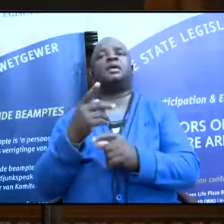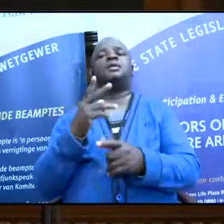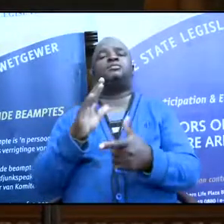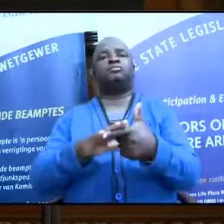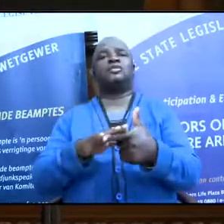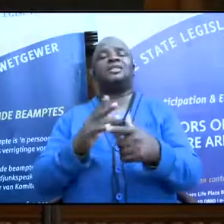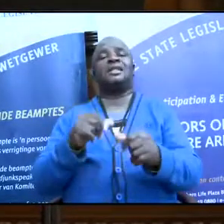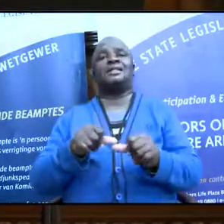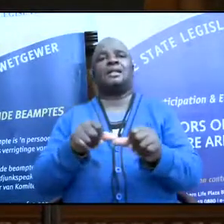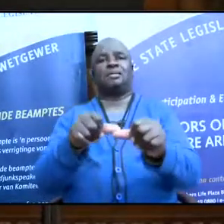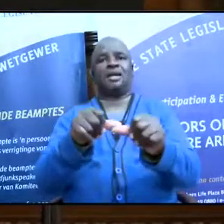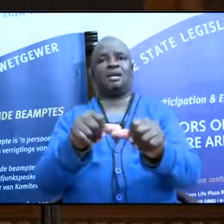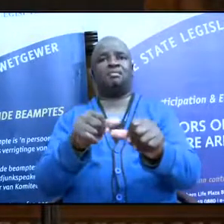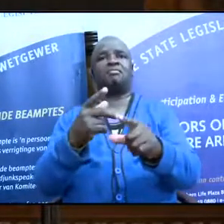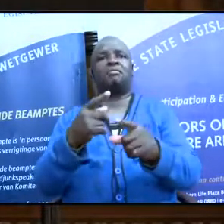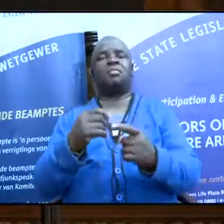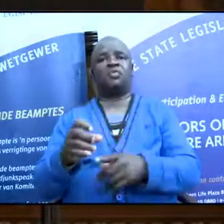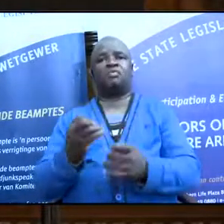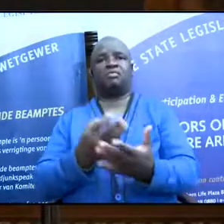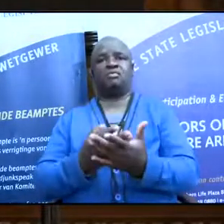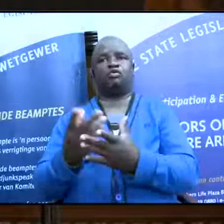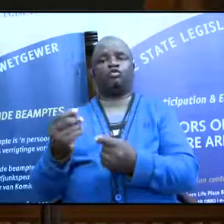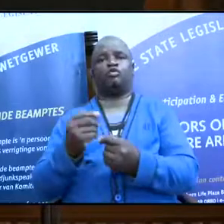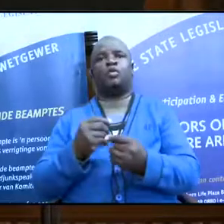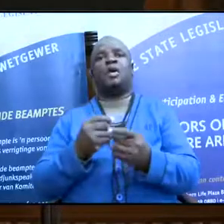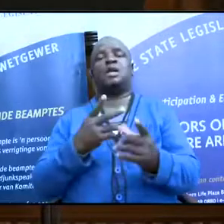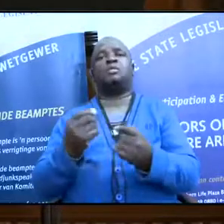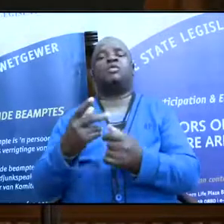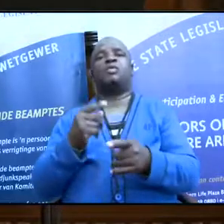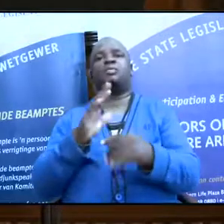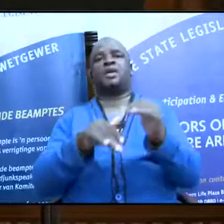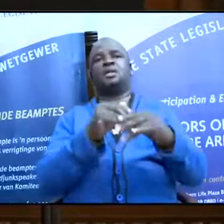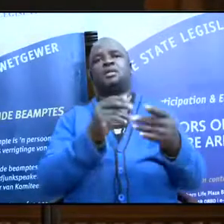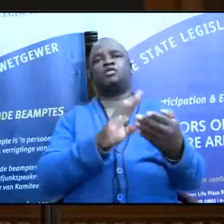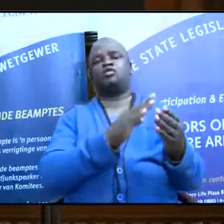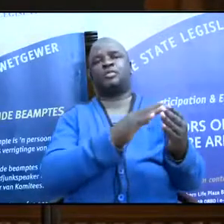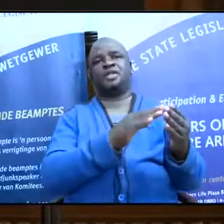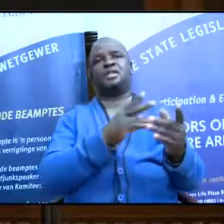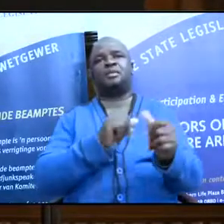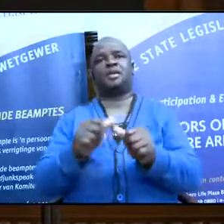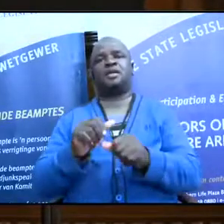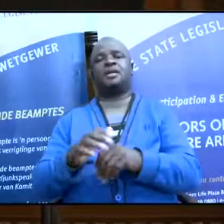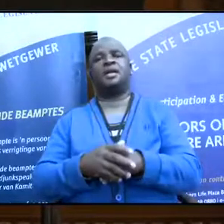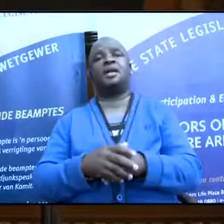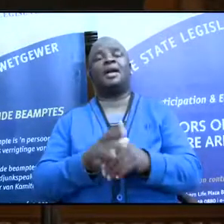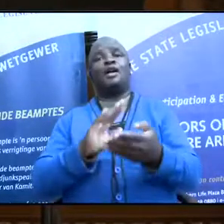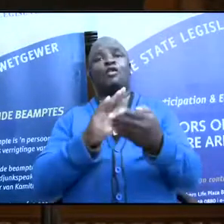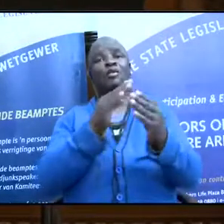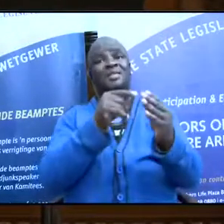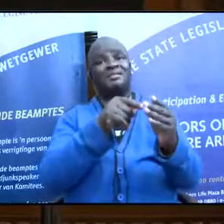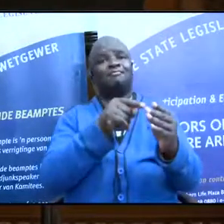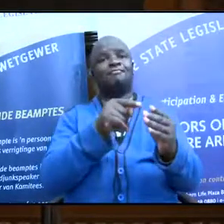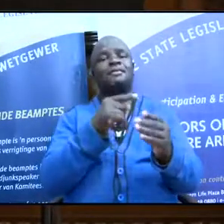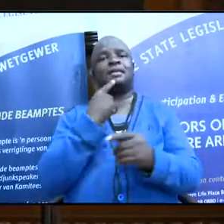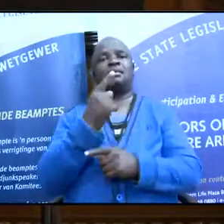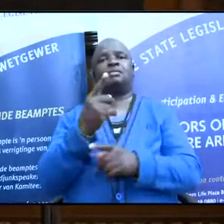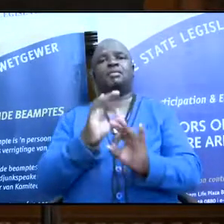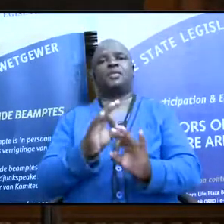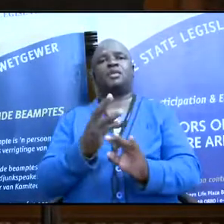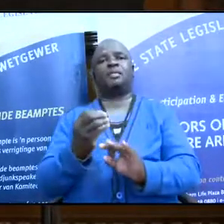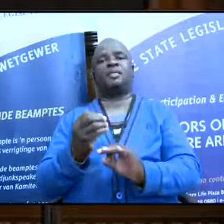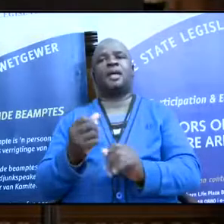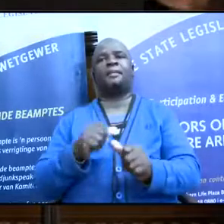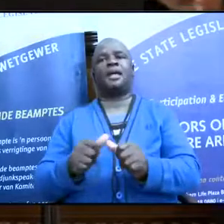within working environment is also good in building better communities our communities respond better